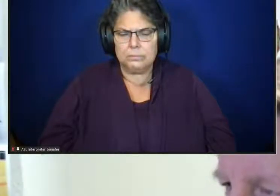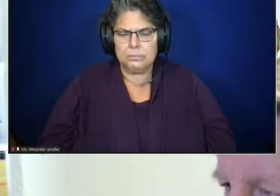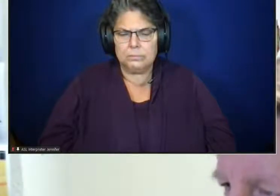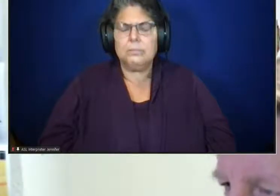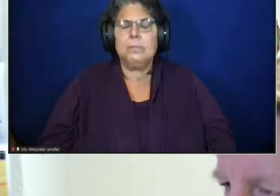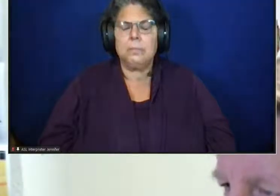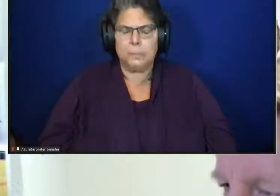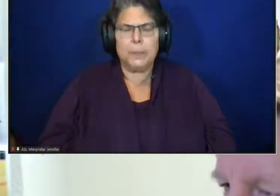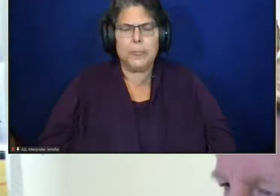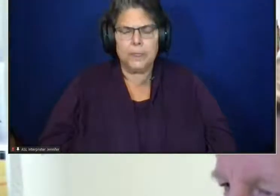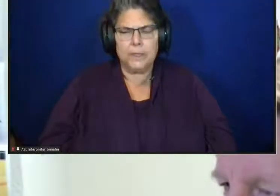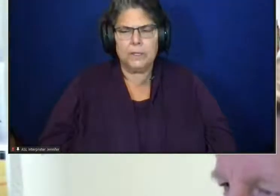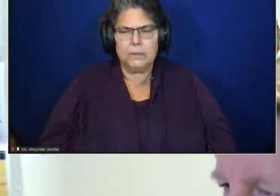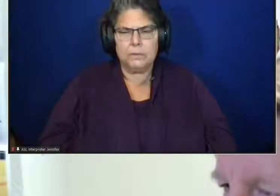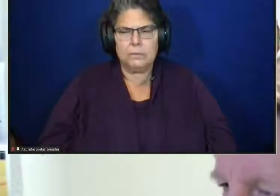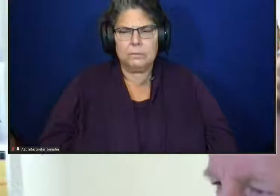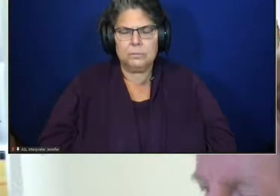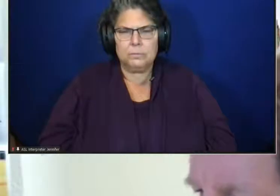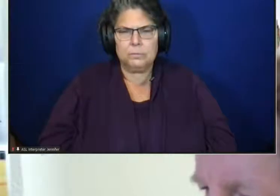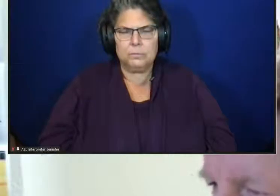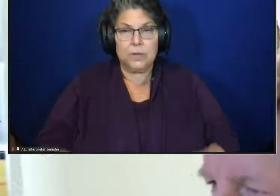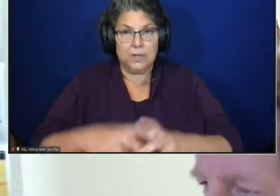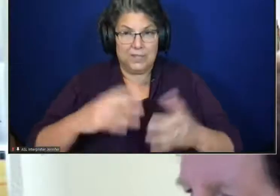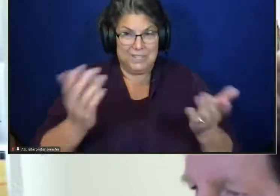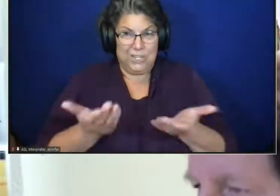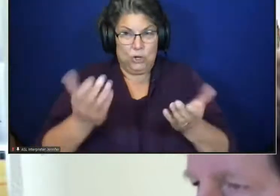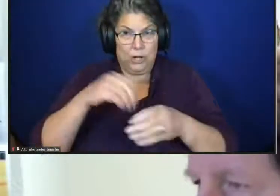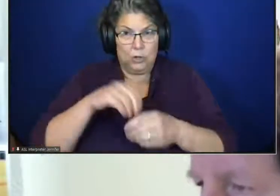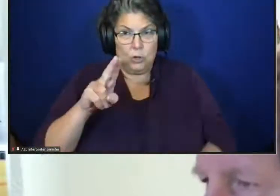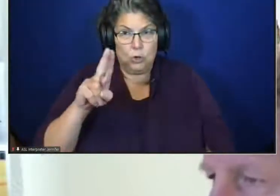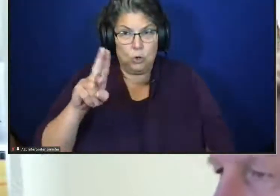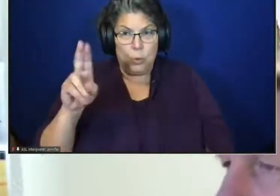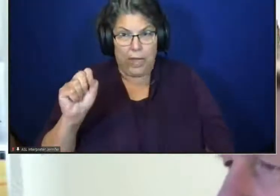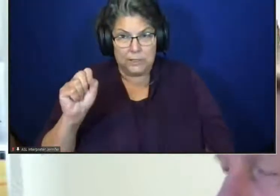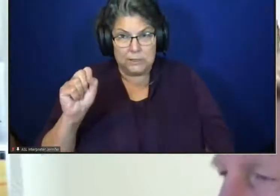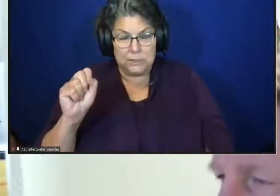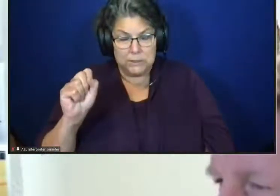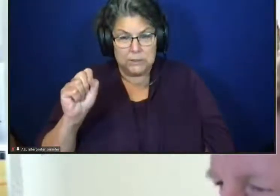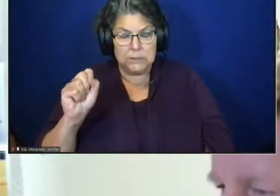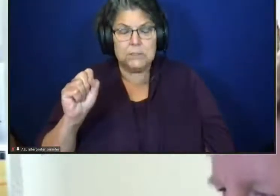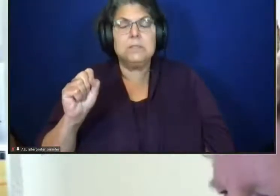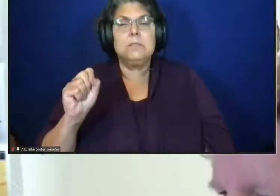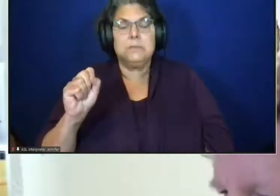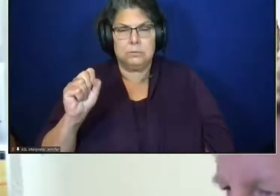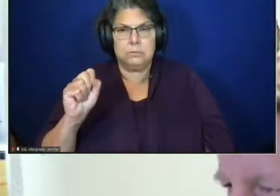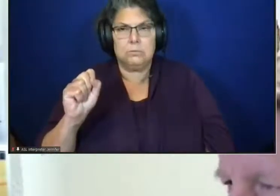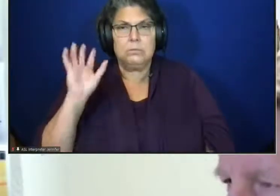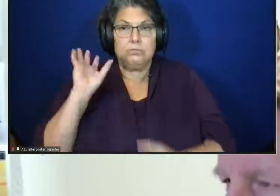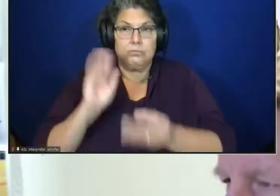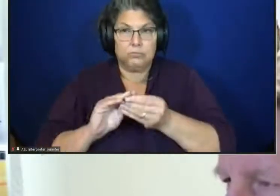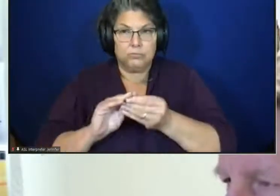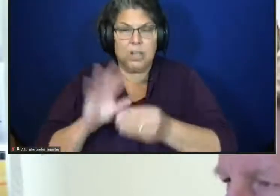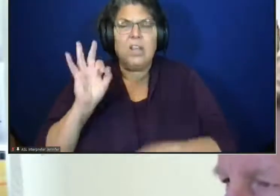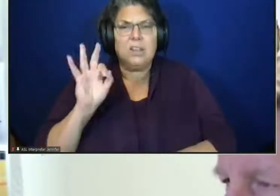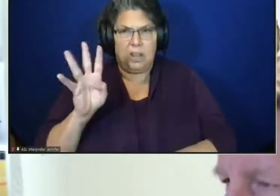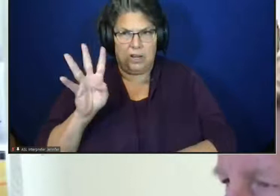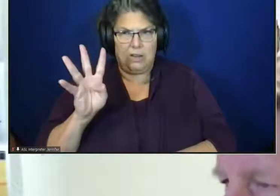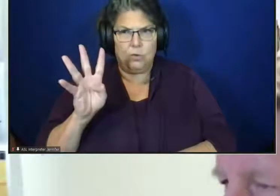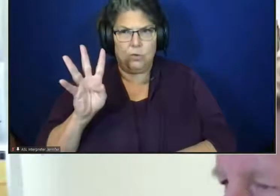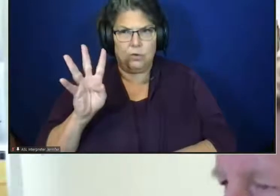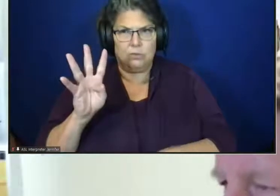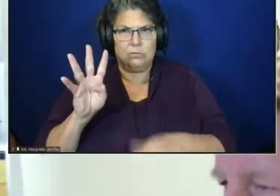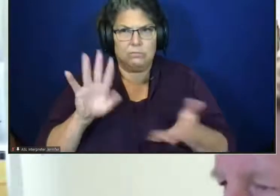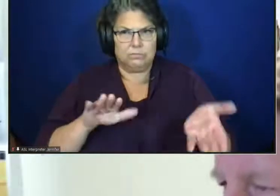So within the United States, there have been 94 deaths